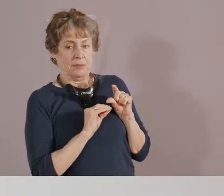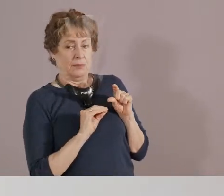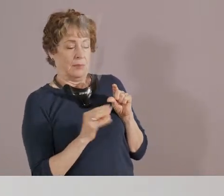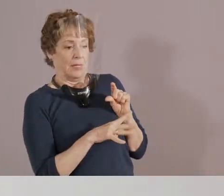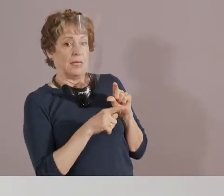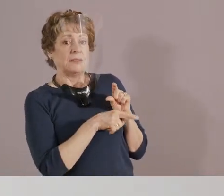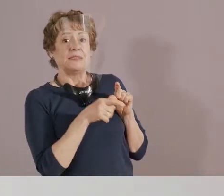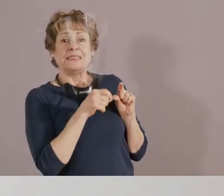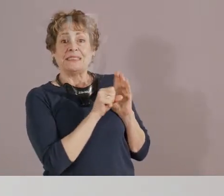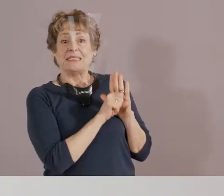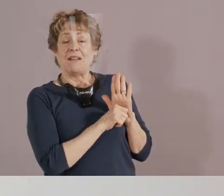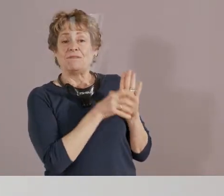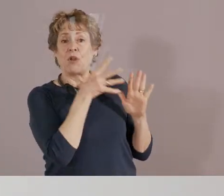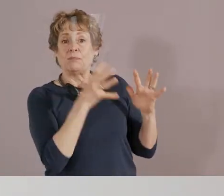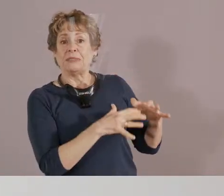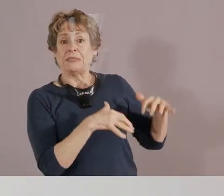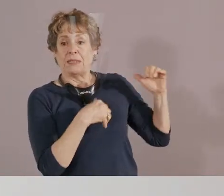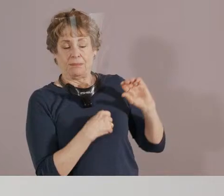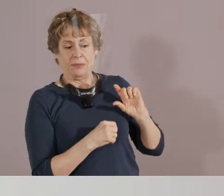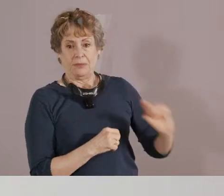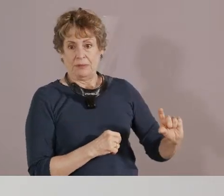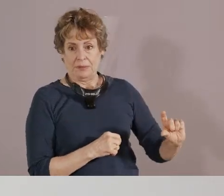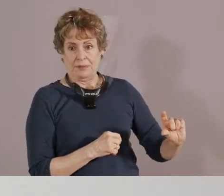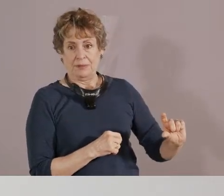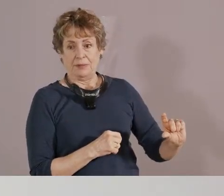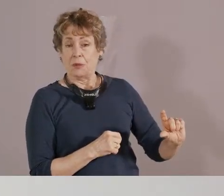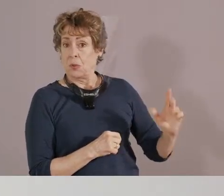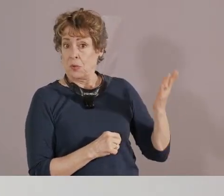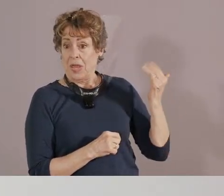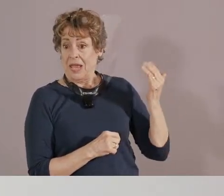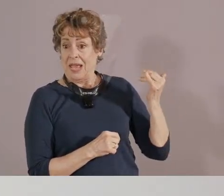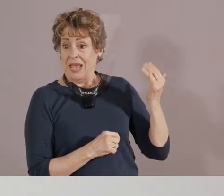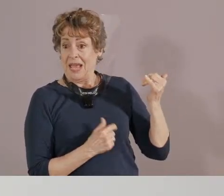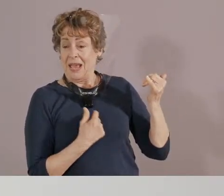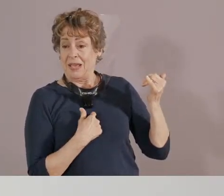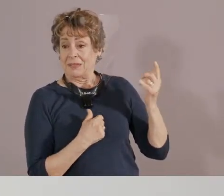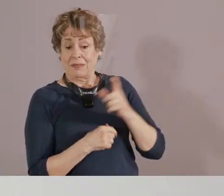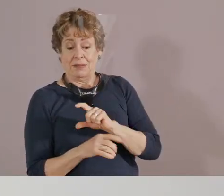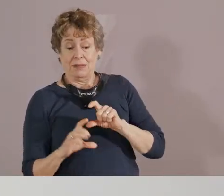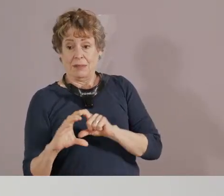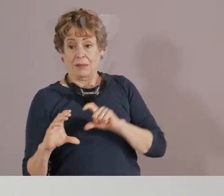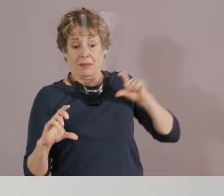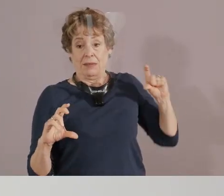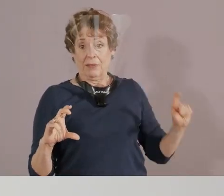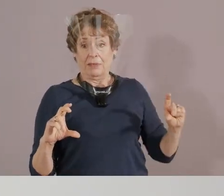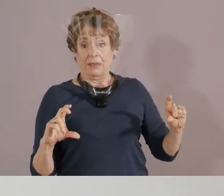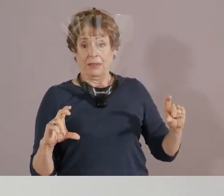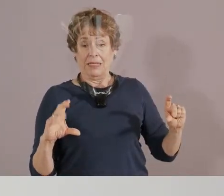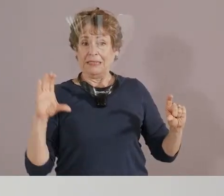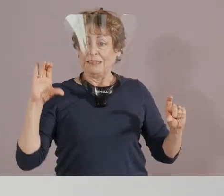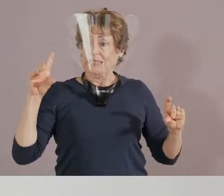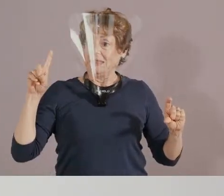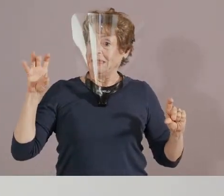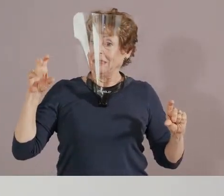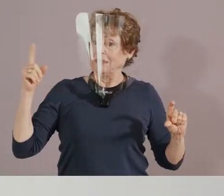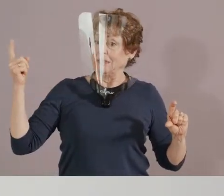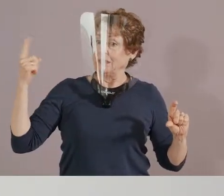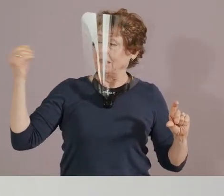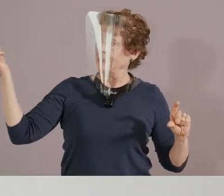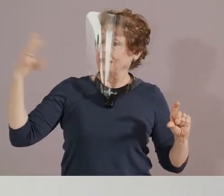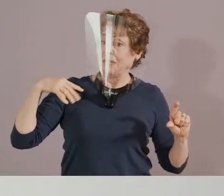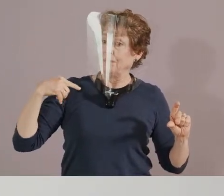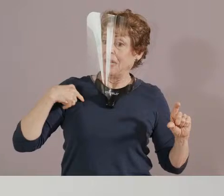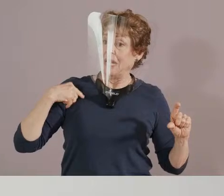as fast as we needed it to be. And we knew that the systems that stood up the pods were using their